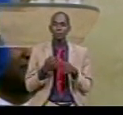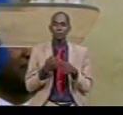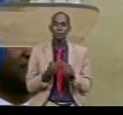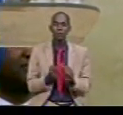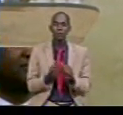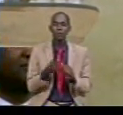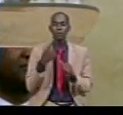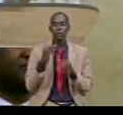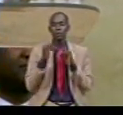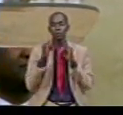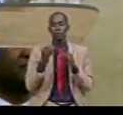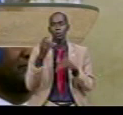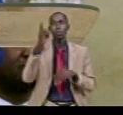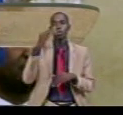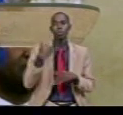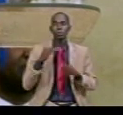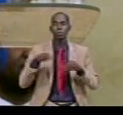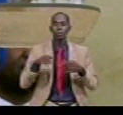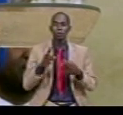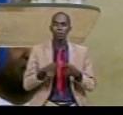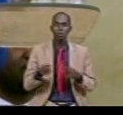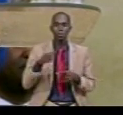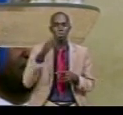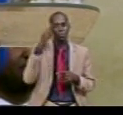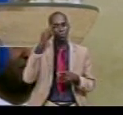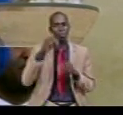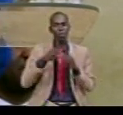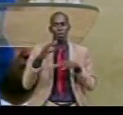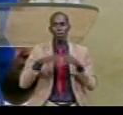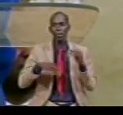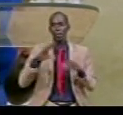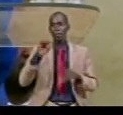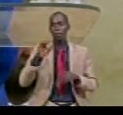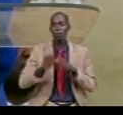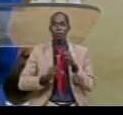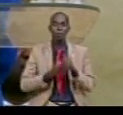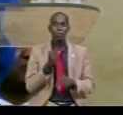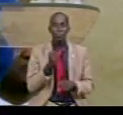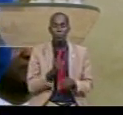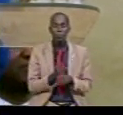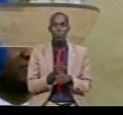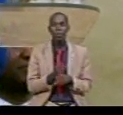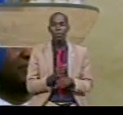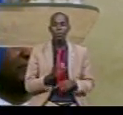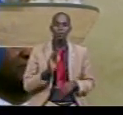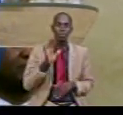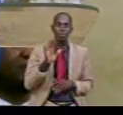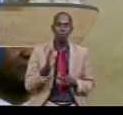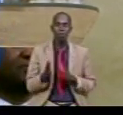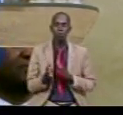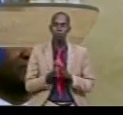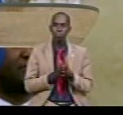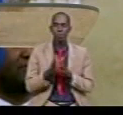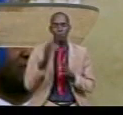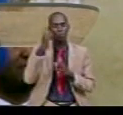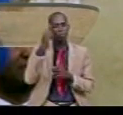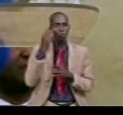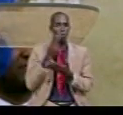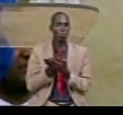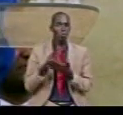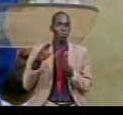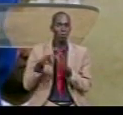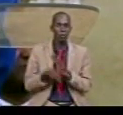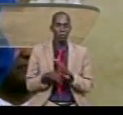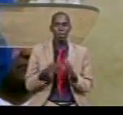you over the last 50 years. Your passion for holiness and compassion